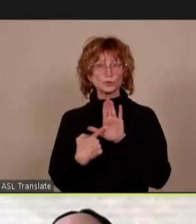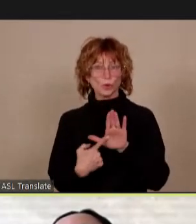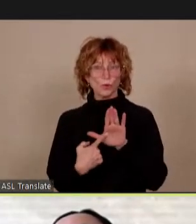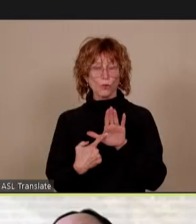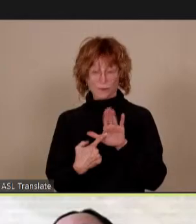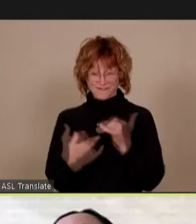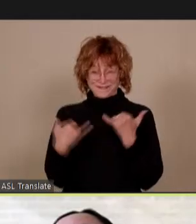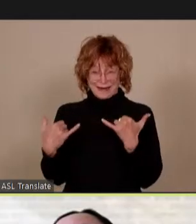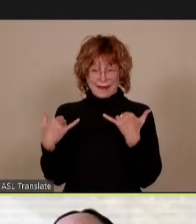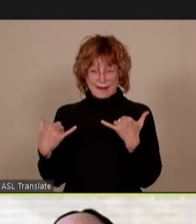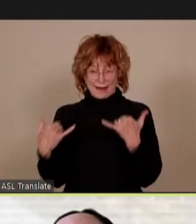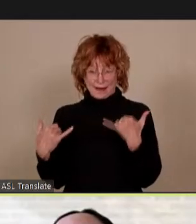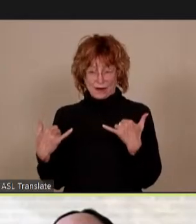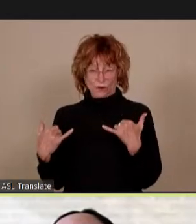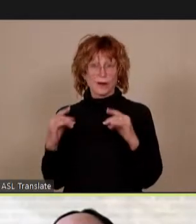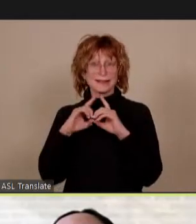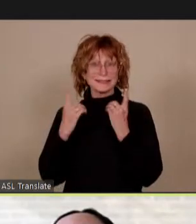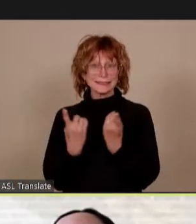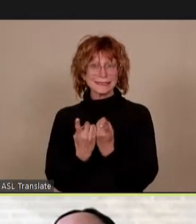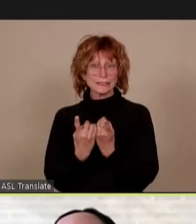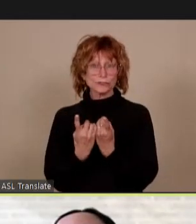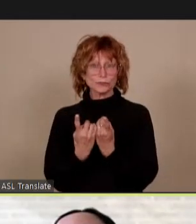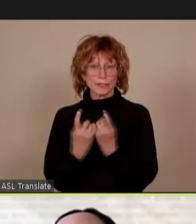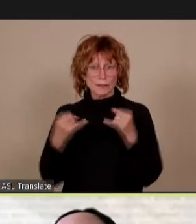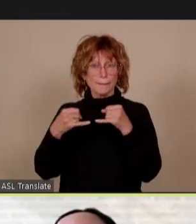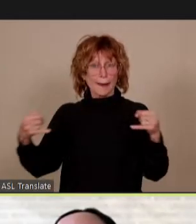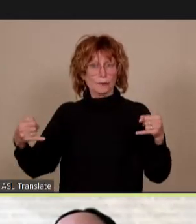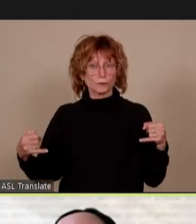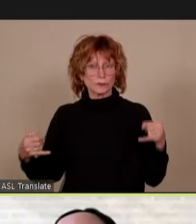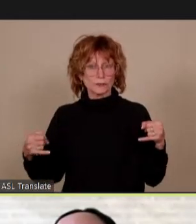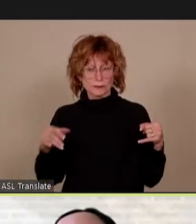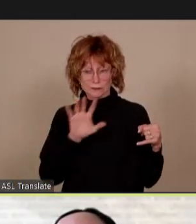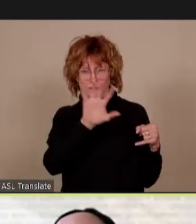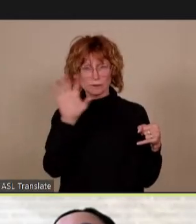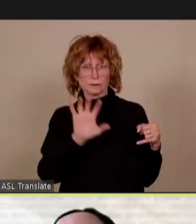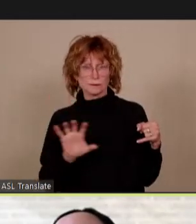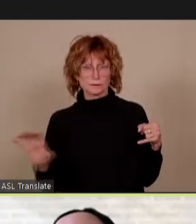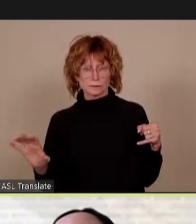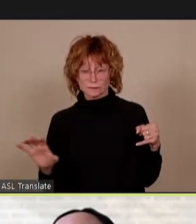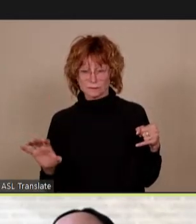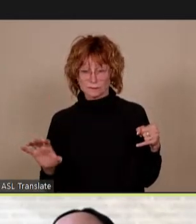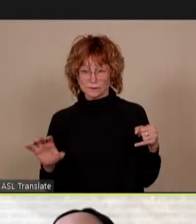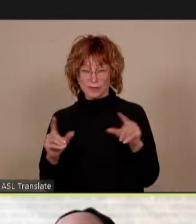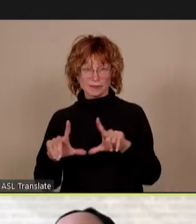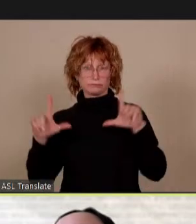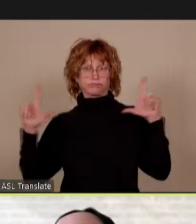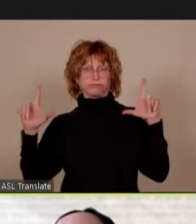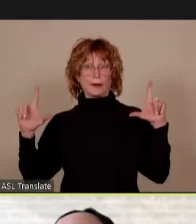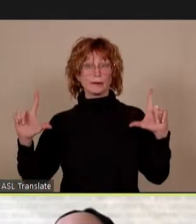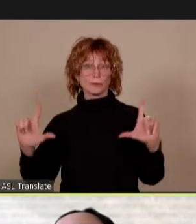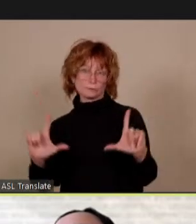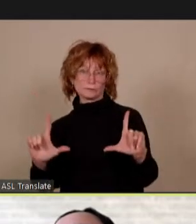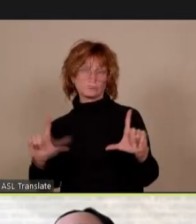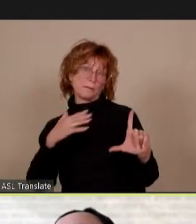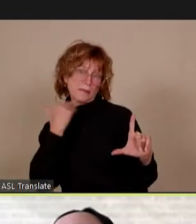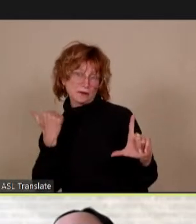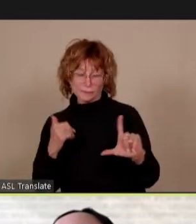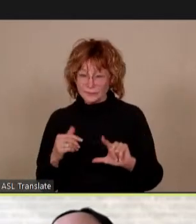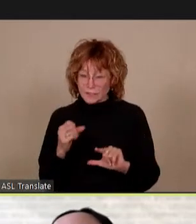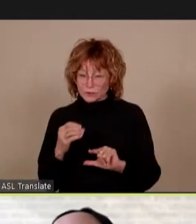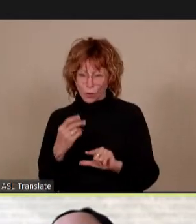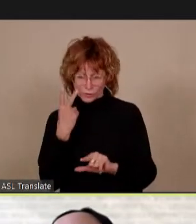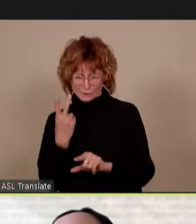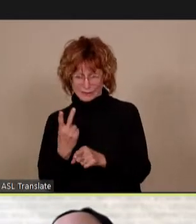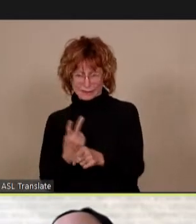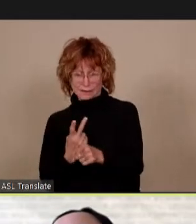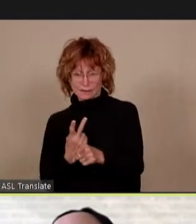existing district boundaries. That's perhaps too close. But over here, you'll see